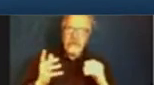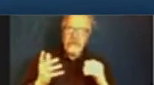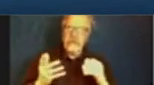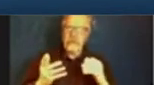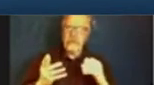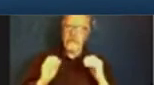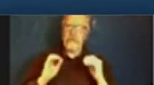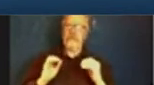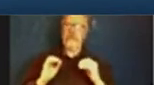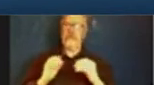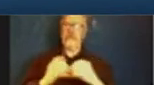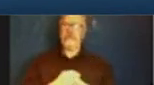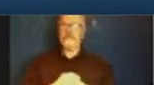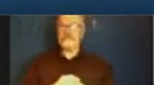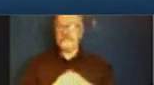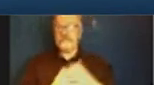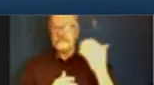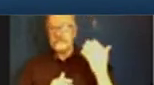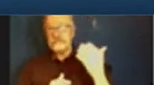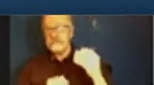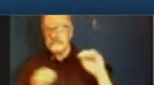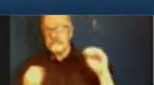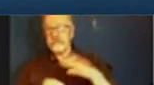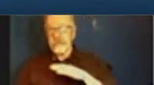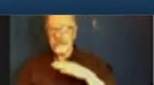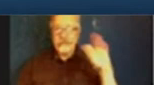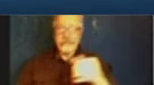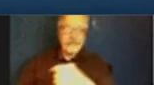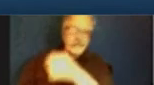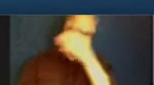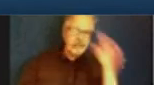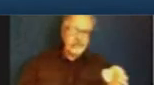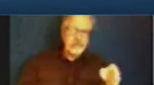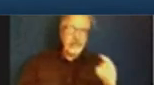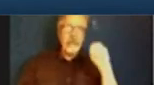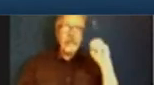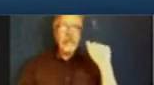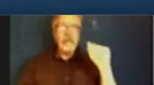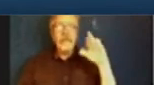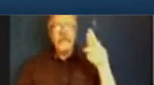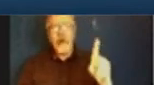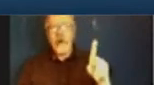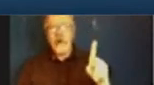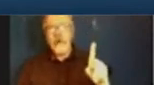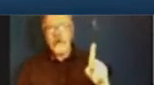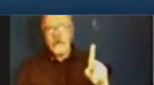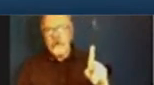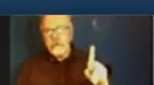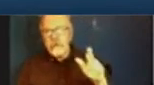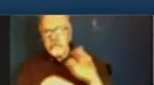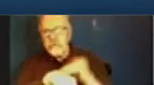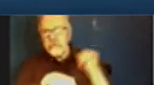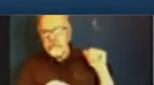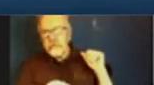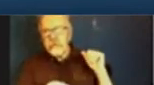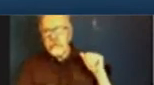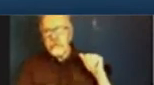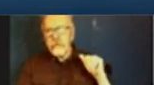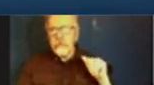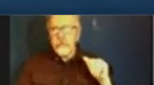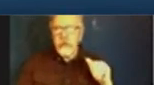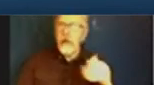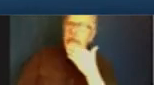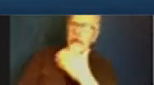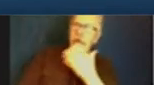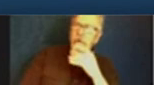All right, we'll come back to Frankie. Next, we'll go to Mark with Krem. Go ahead, Mark. Governor Inslee, thanks for your time. Like other parts of the